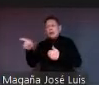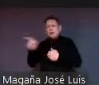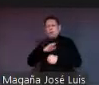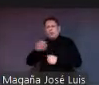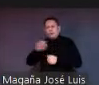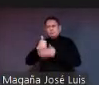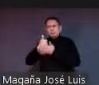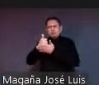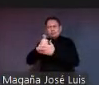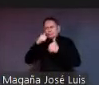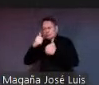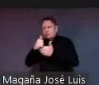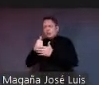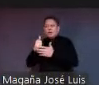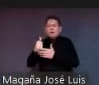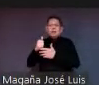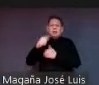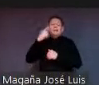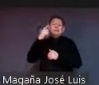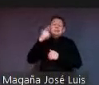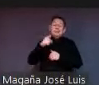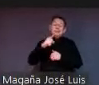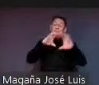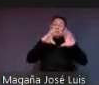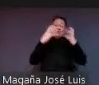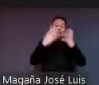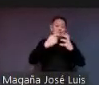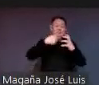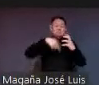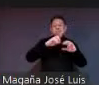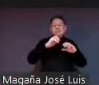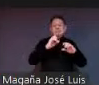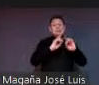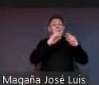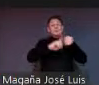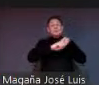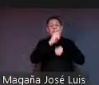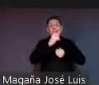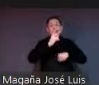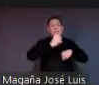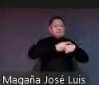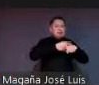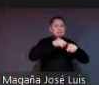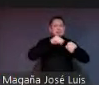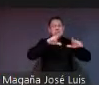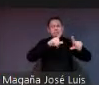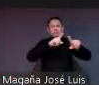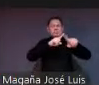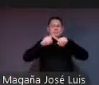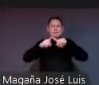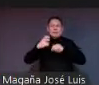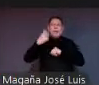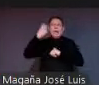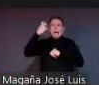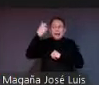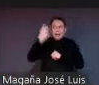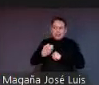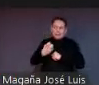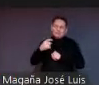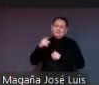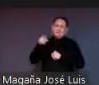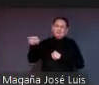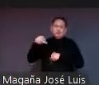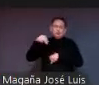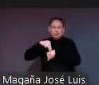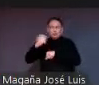that we face as a mankind, particularly focusing on health. So we are aware of the social changes